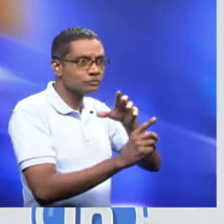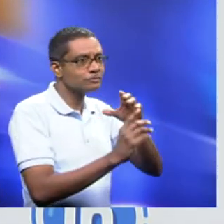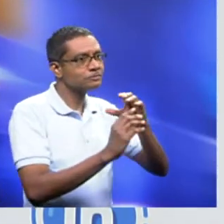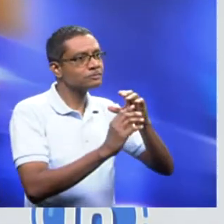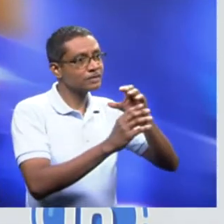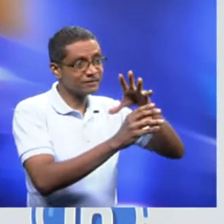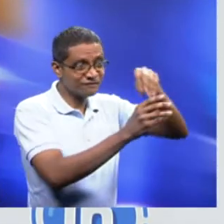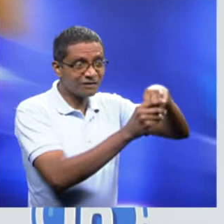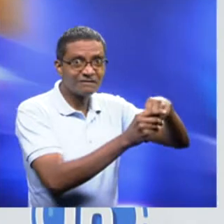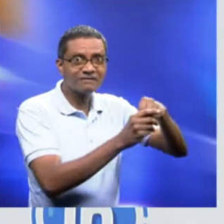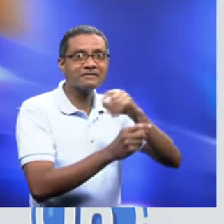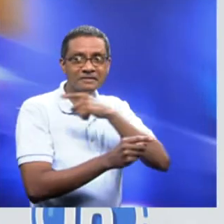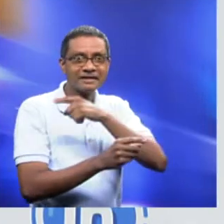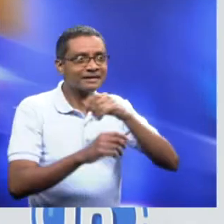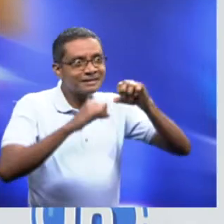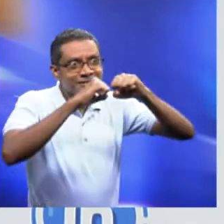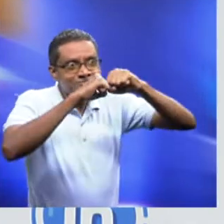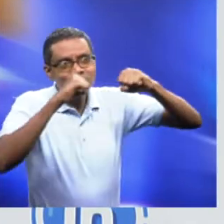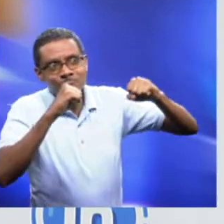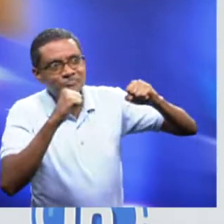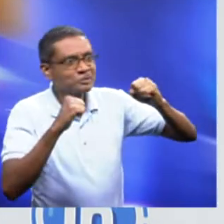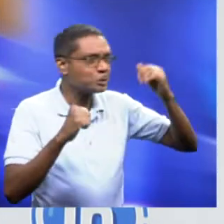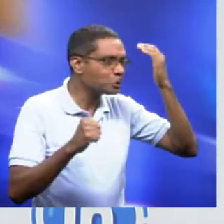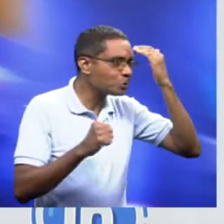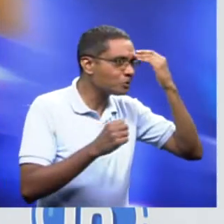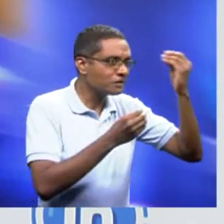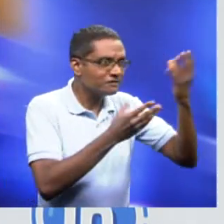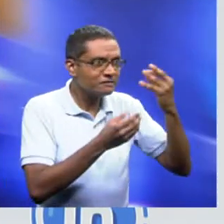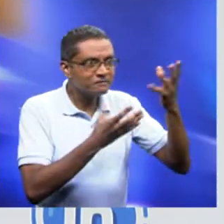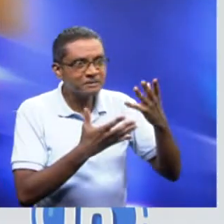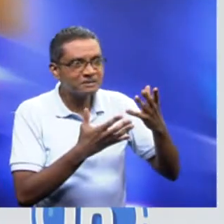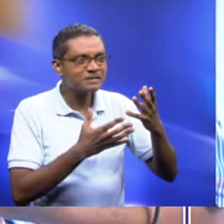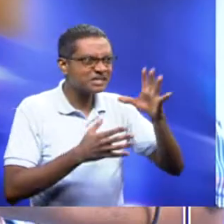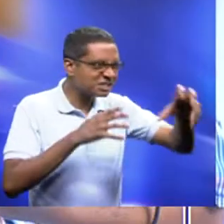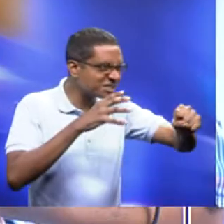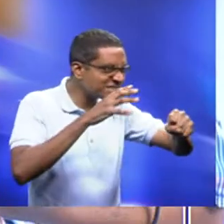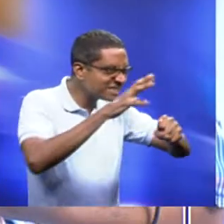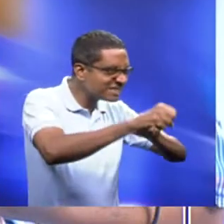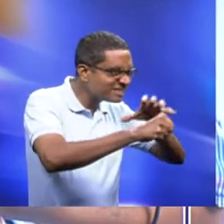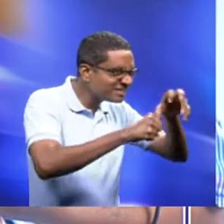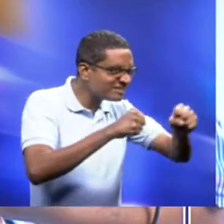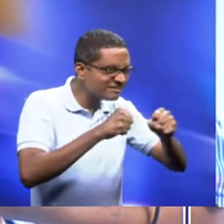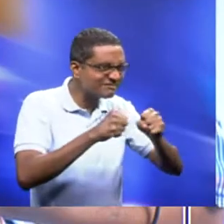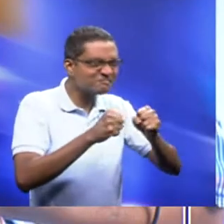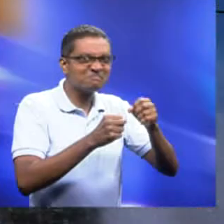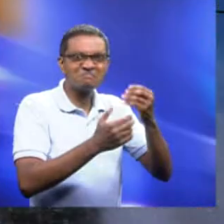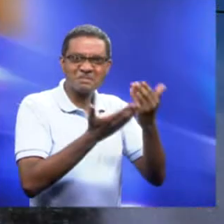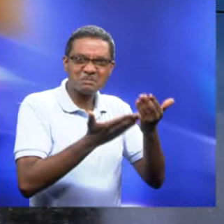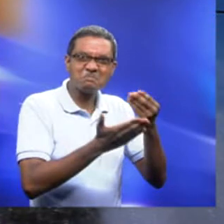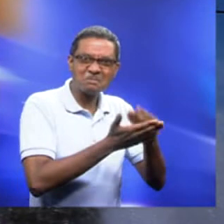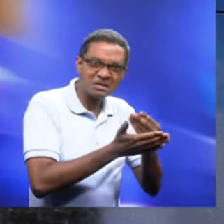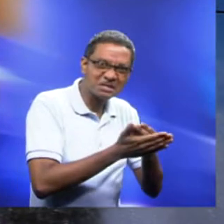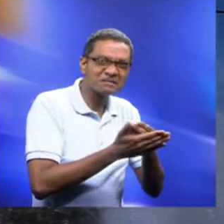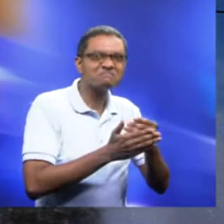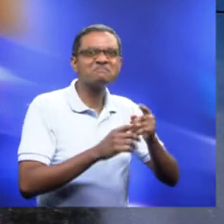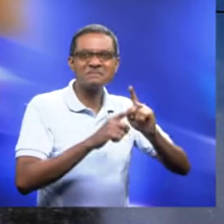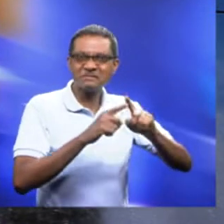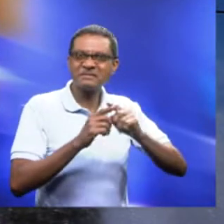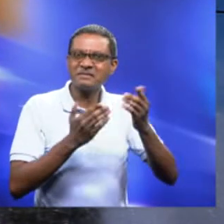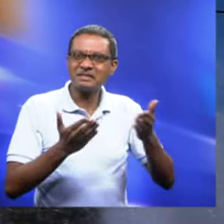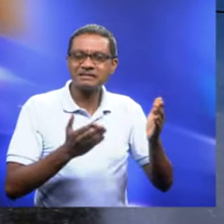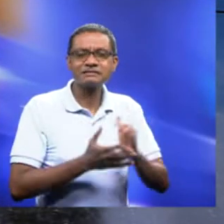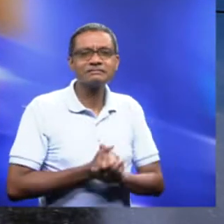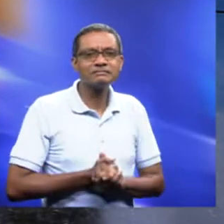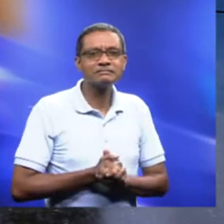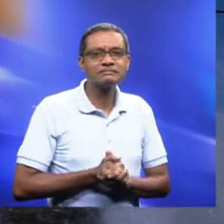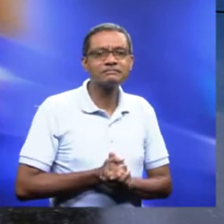like ransomware and some other items which we will discuss down the road. But the theme of today's